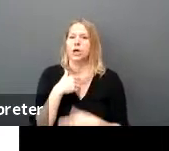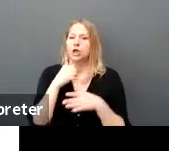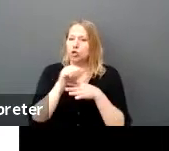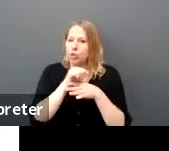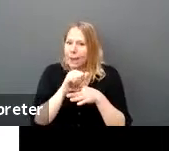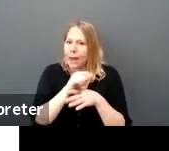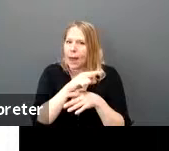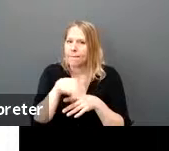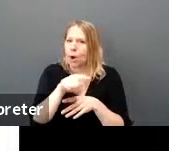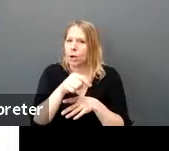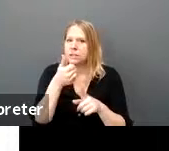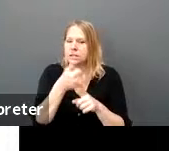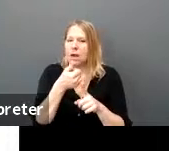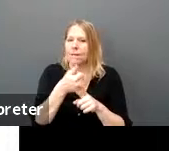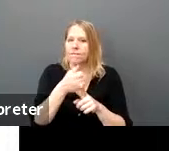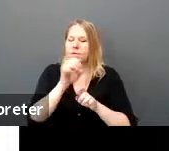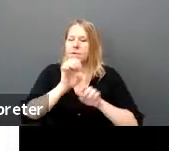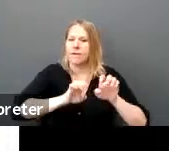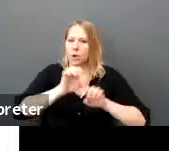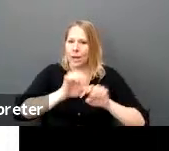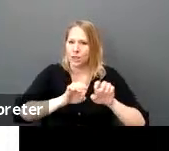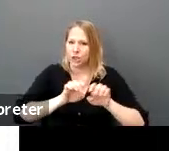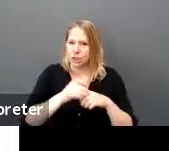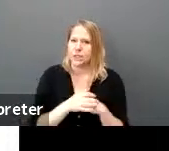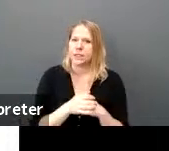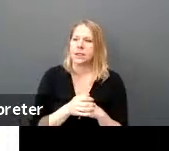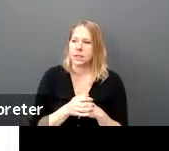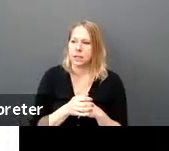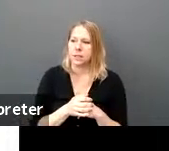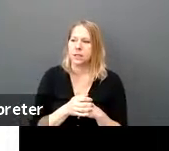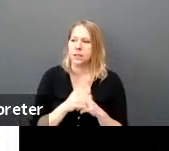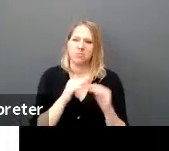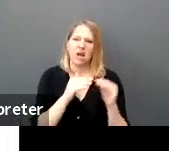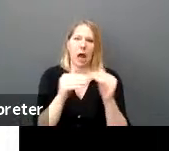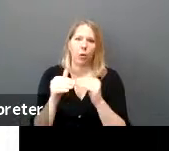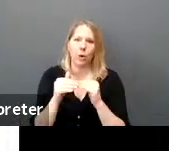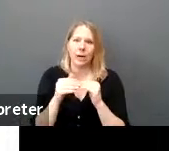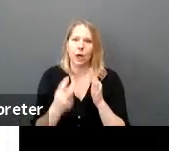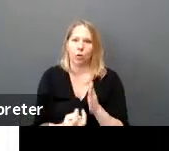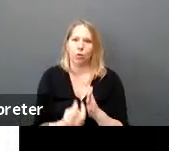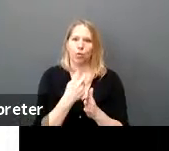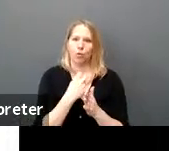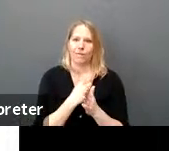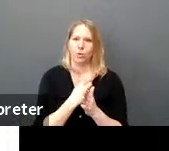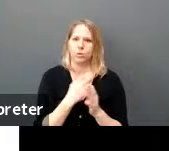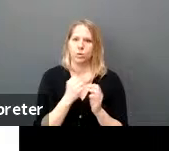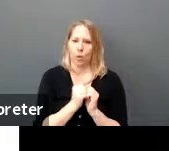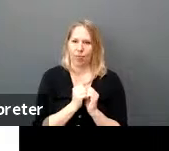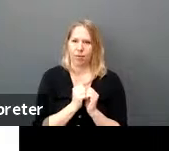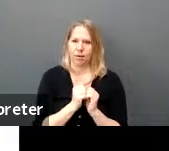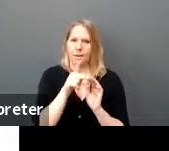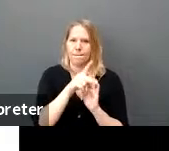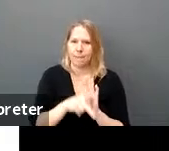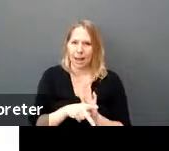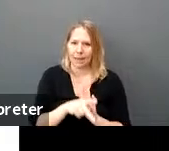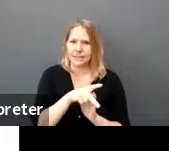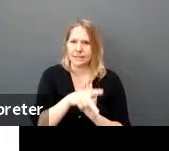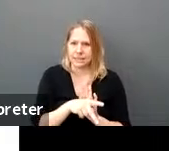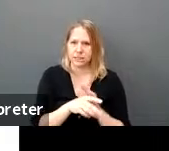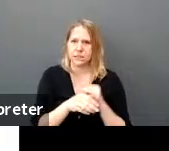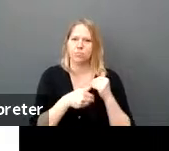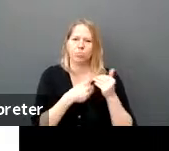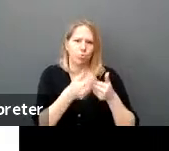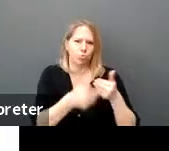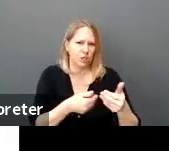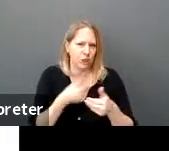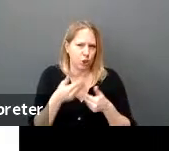them on doing some self-evaluations of those equity reviews with their policies and procedures. Then if